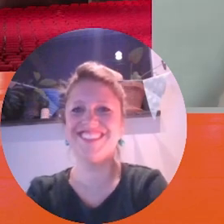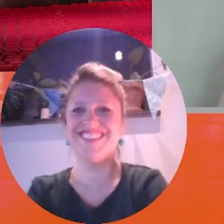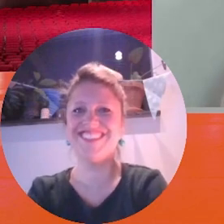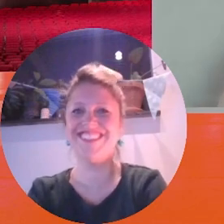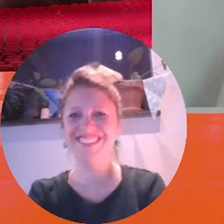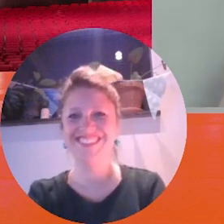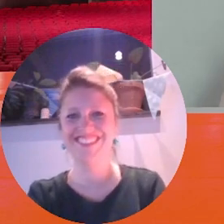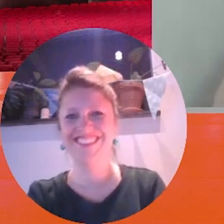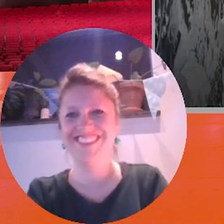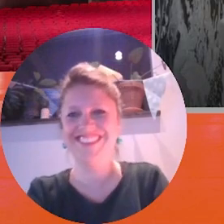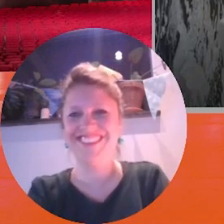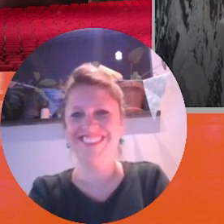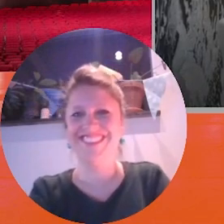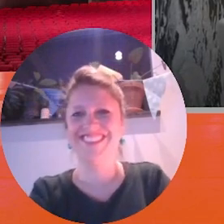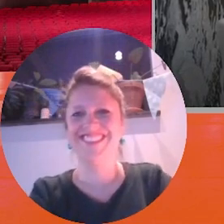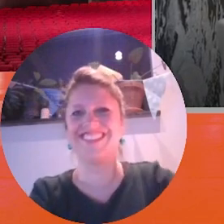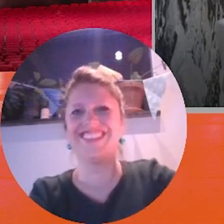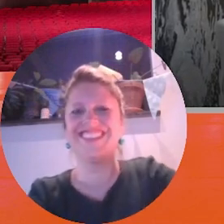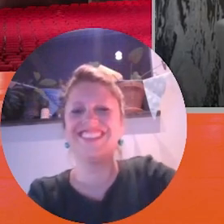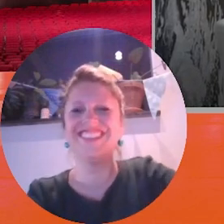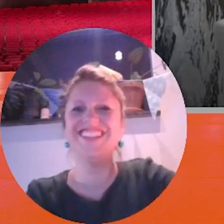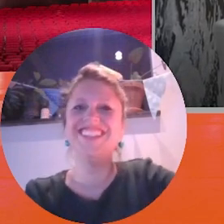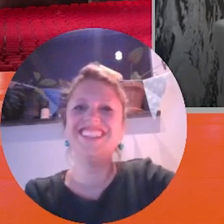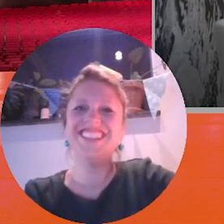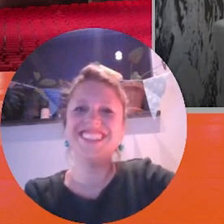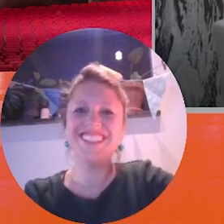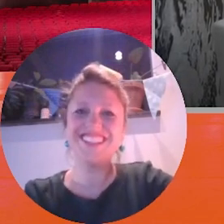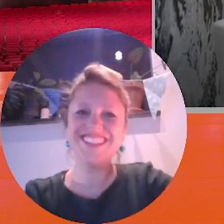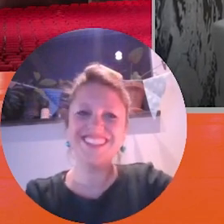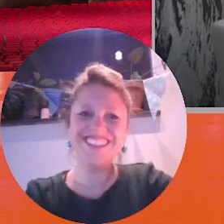I'm waiting.